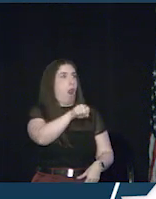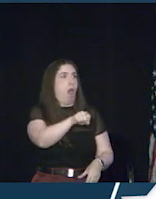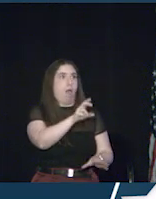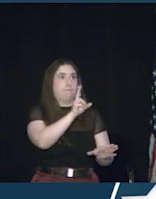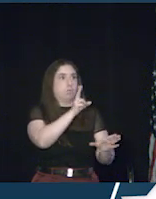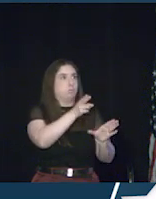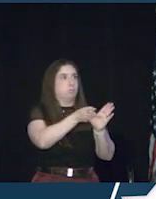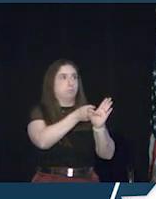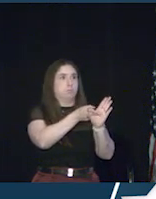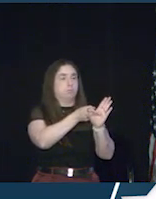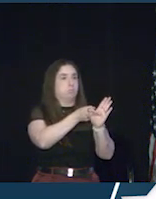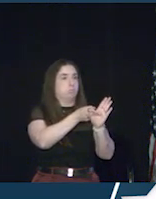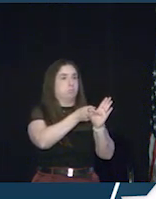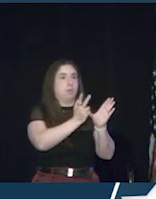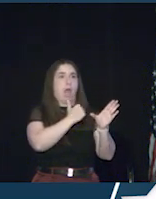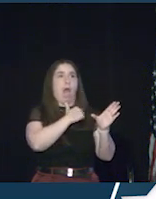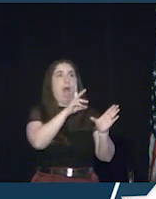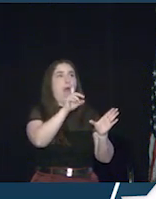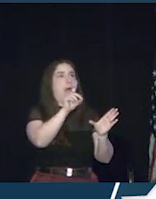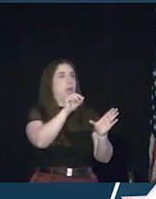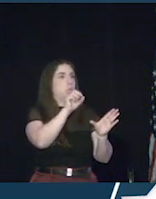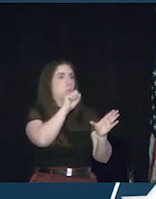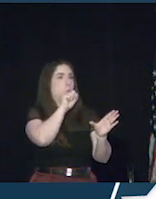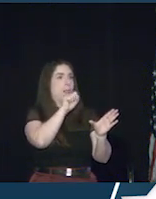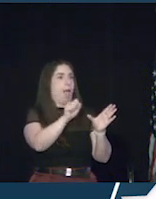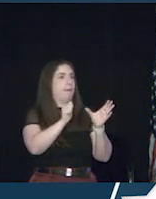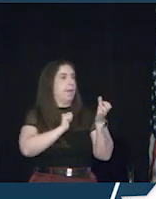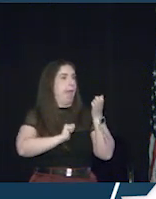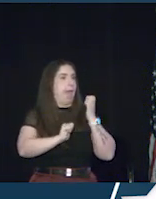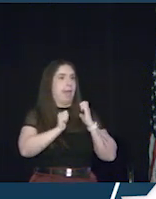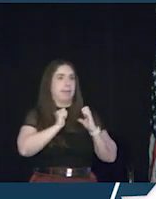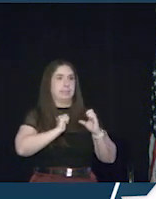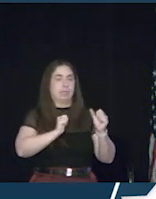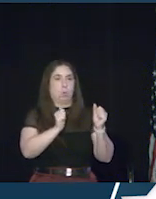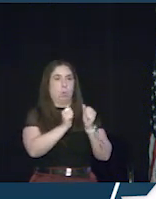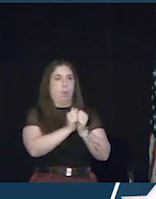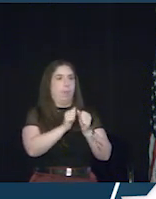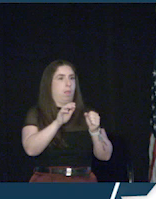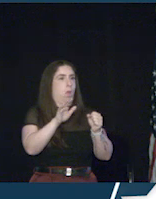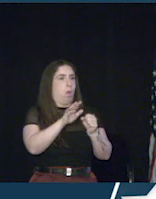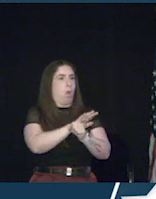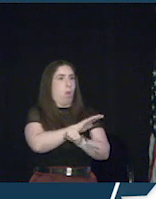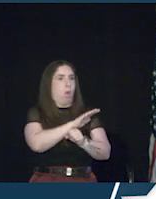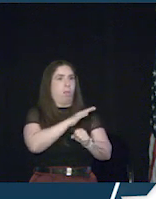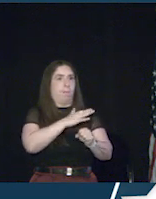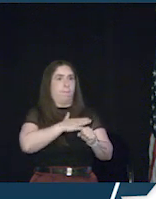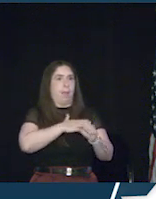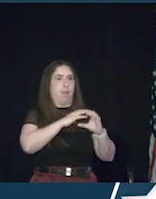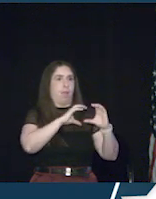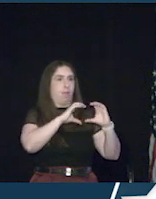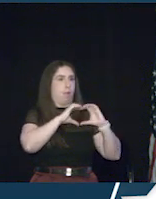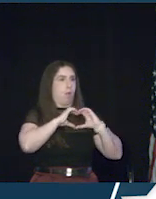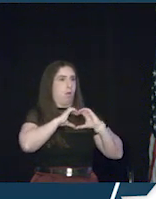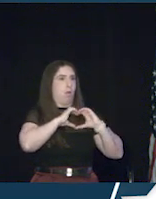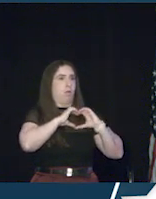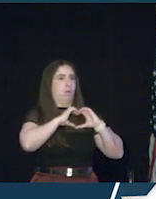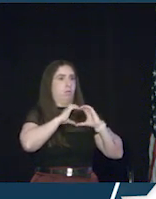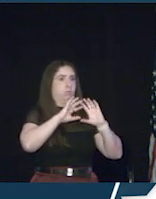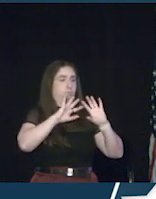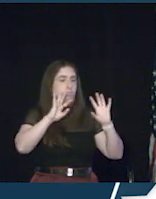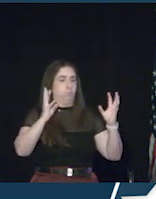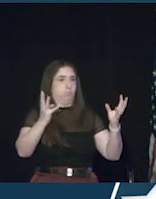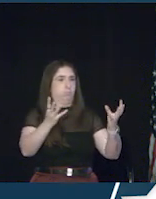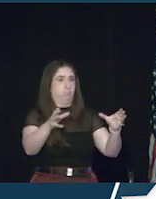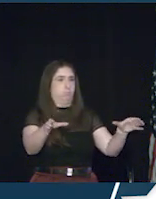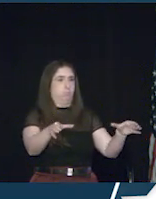I do love acting with all of my cast, and they are so